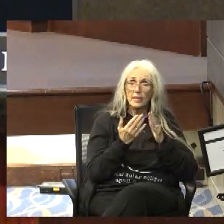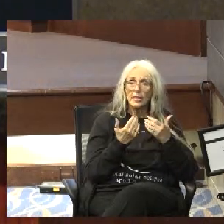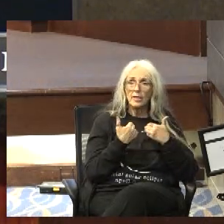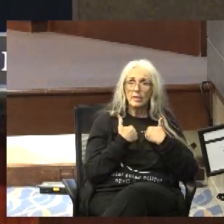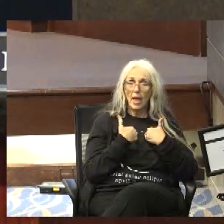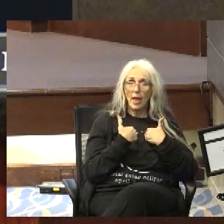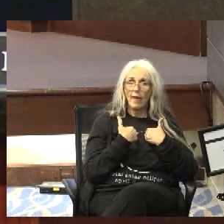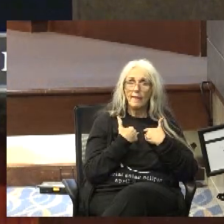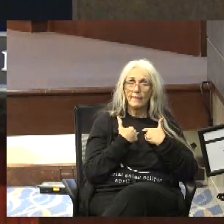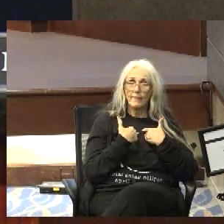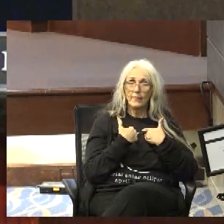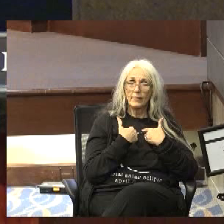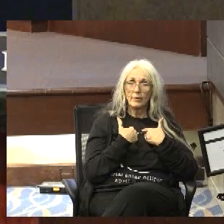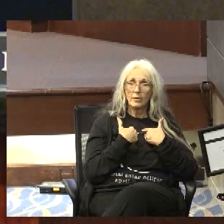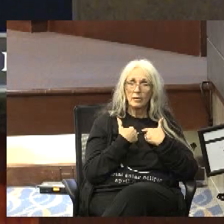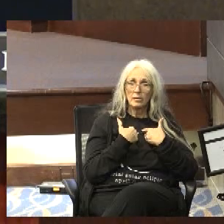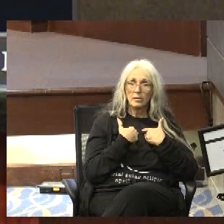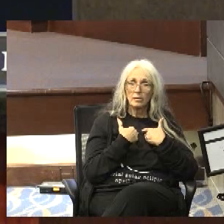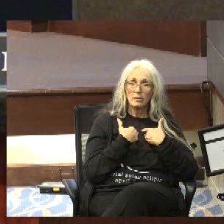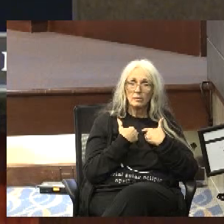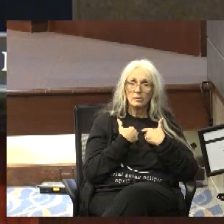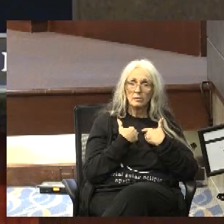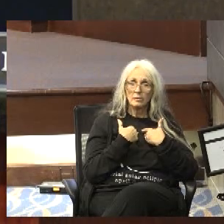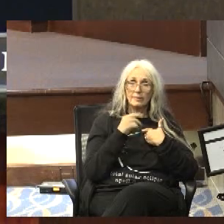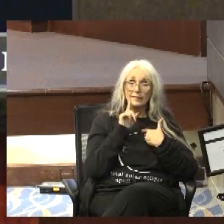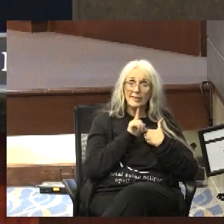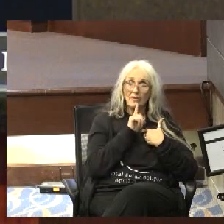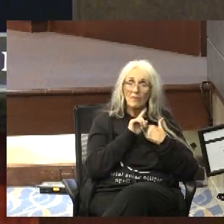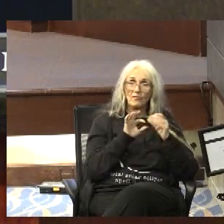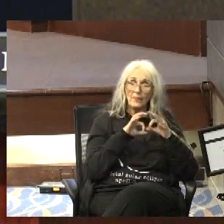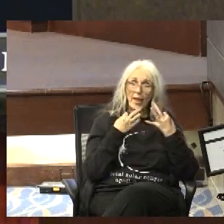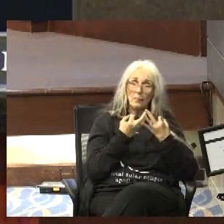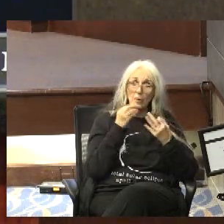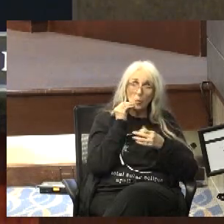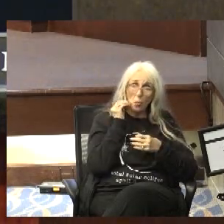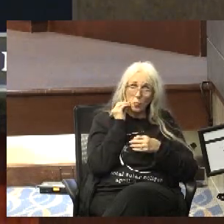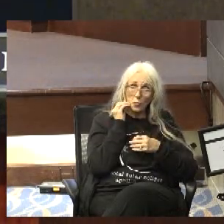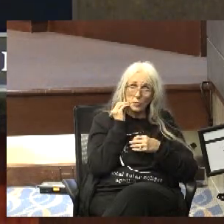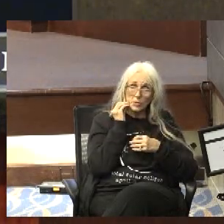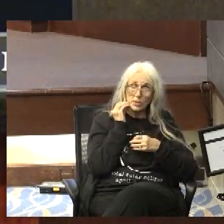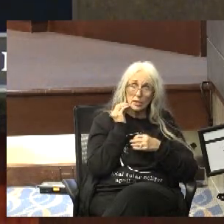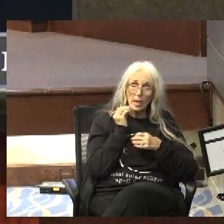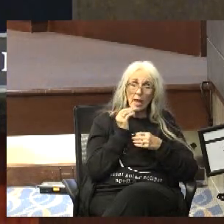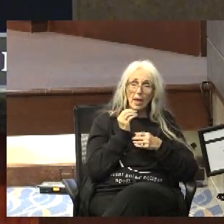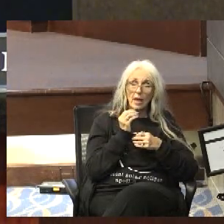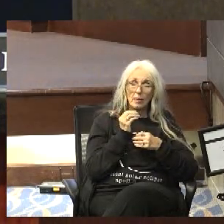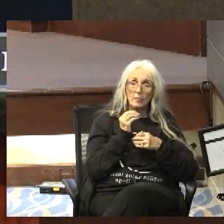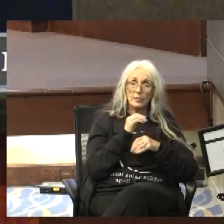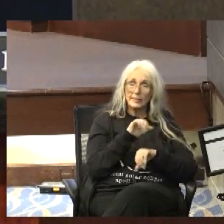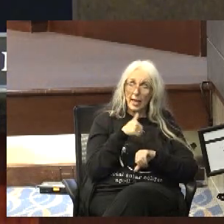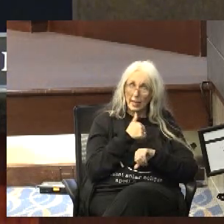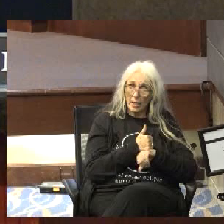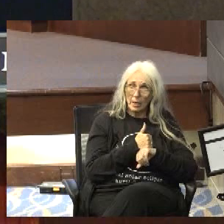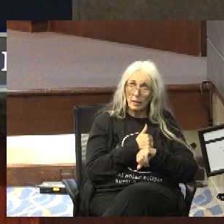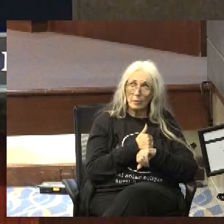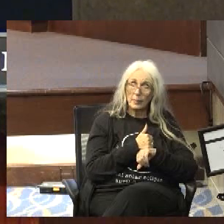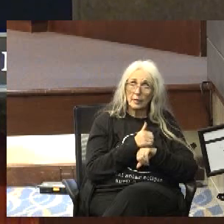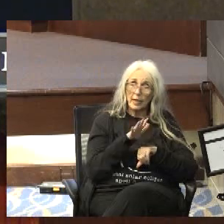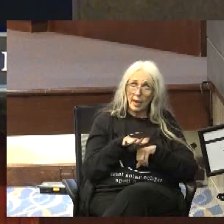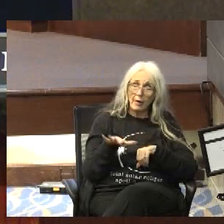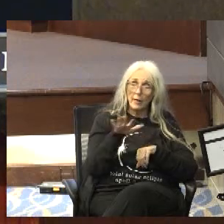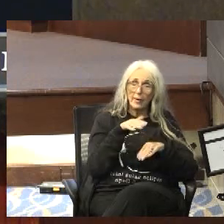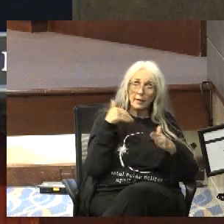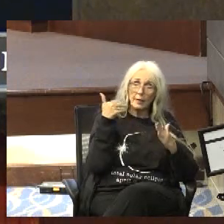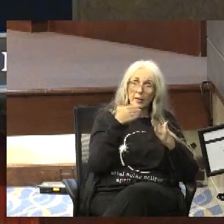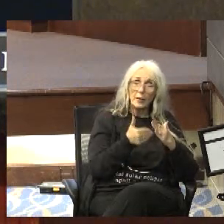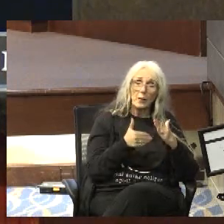this number of single family homes be placed in proximity to our